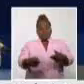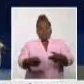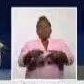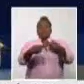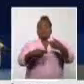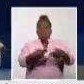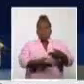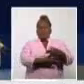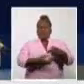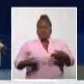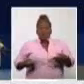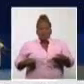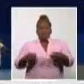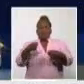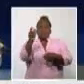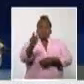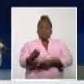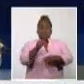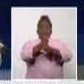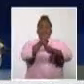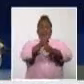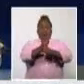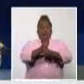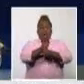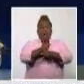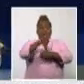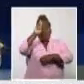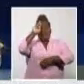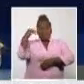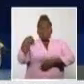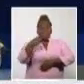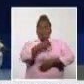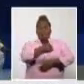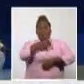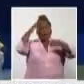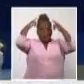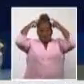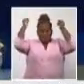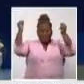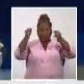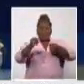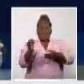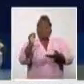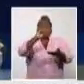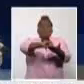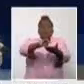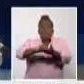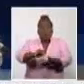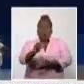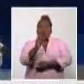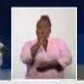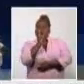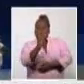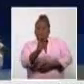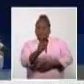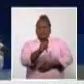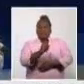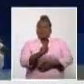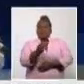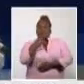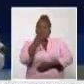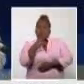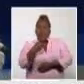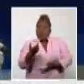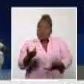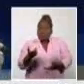arrest, and unfortunately he died. And for this reason, we also reiterate our condolences to all his family